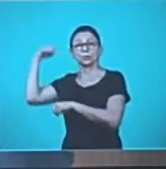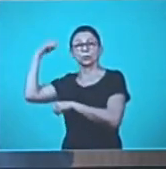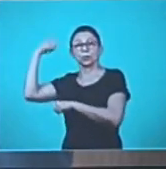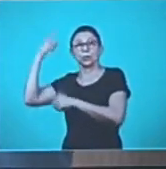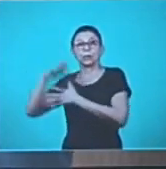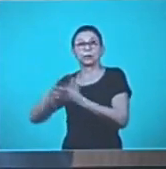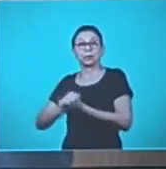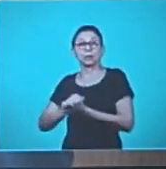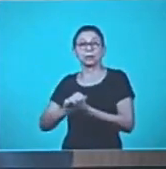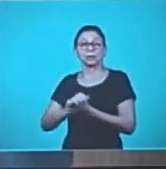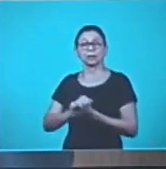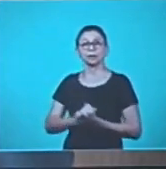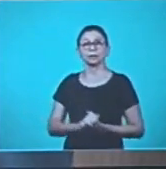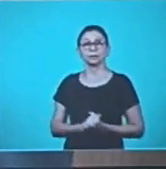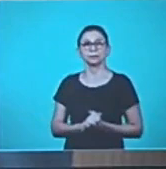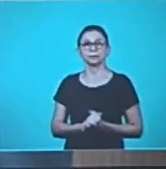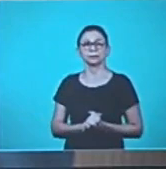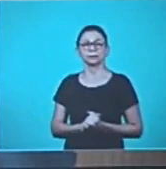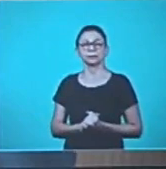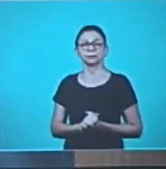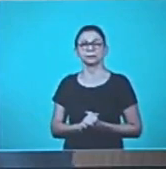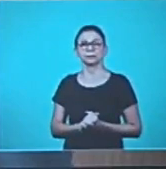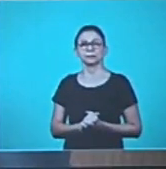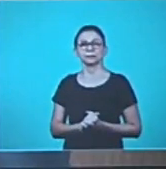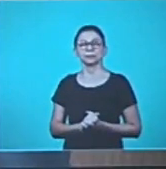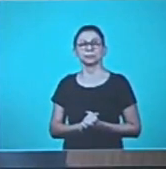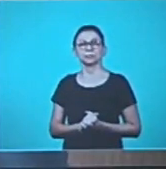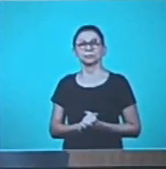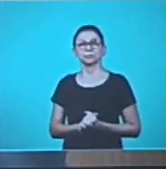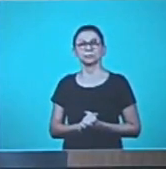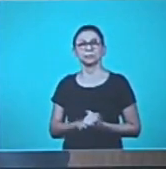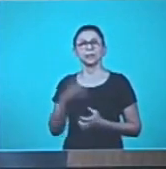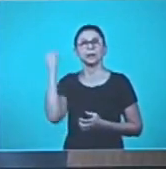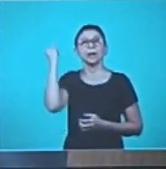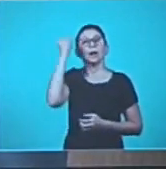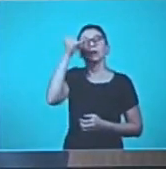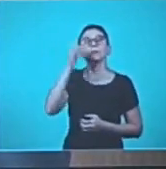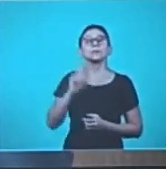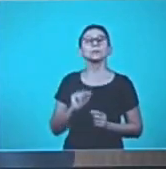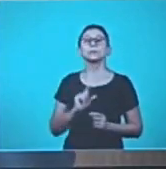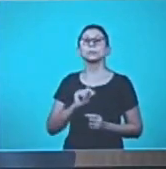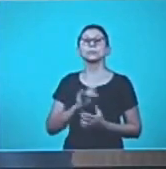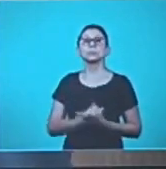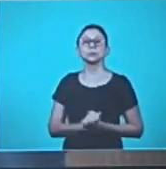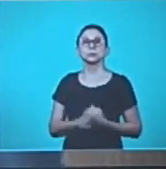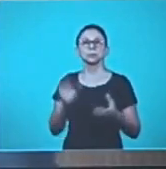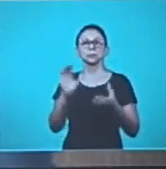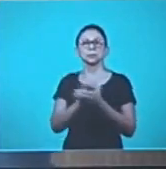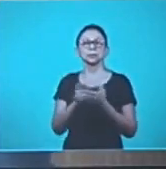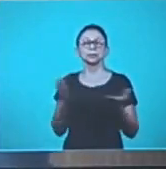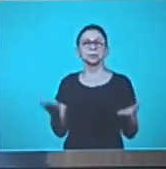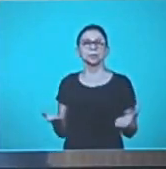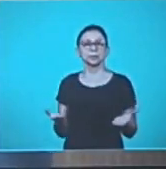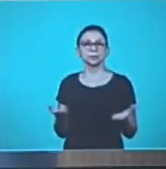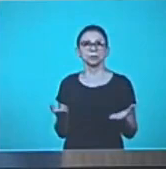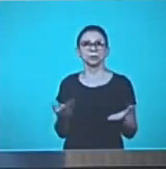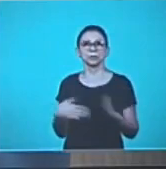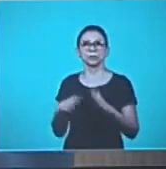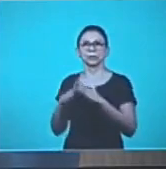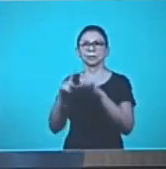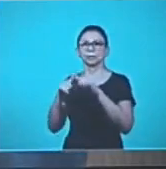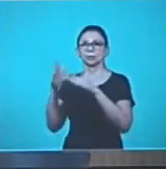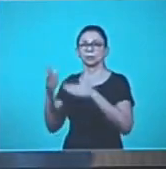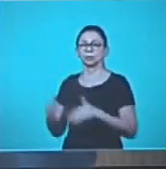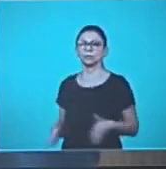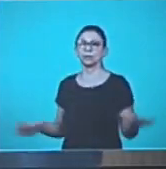The prophetic aspect is regarding the alert of the Lord Jesus for the meeting with Jesus, with his groom, with